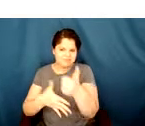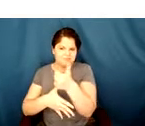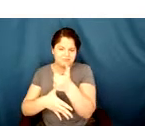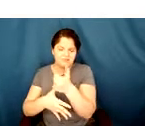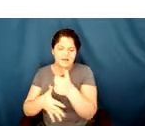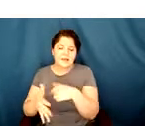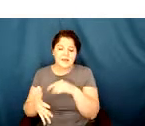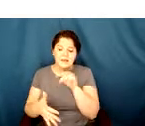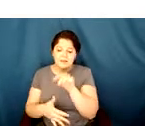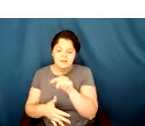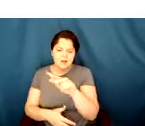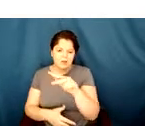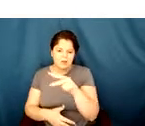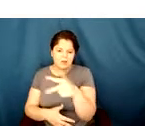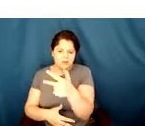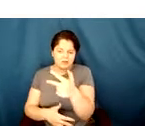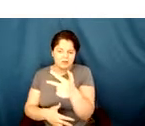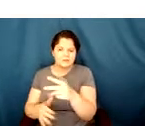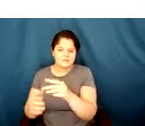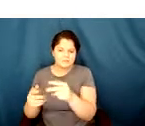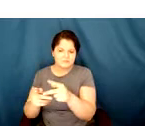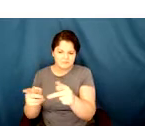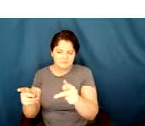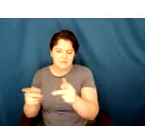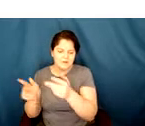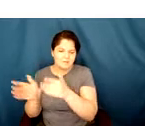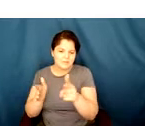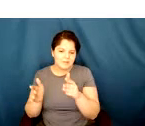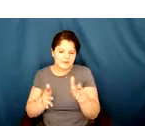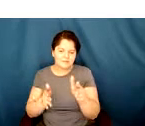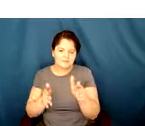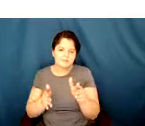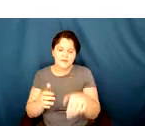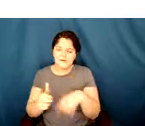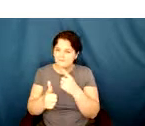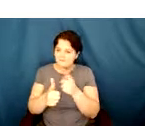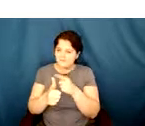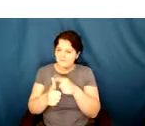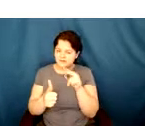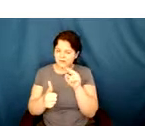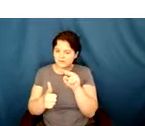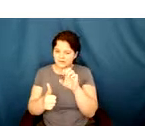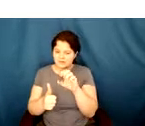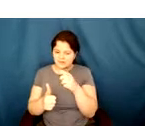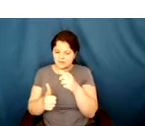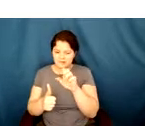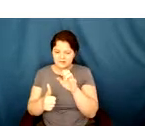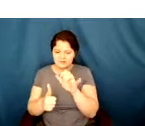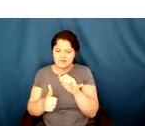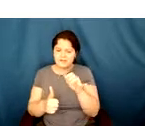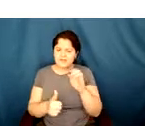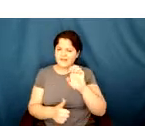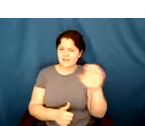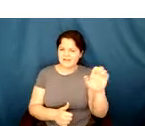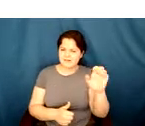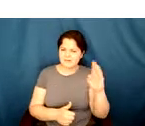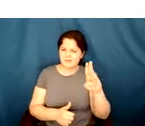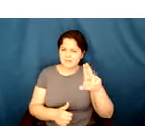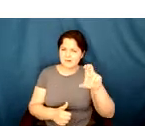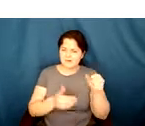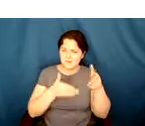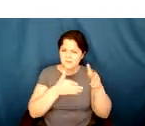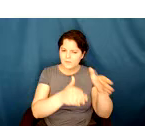third station area plan going through this design process. The first one was Negley Station along the East Busway, where construction is